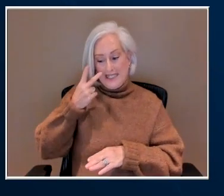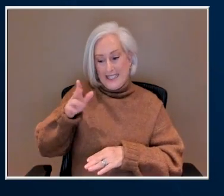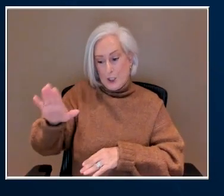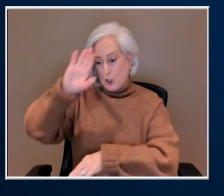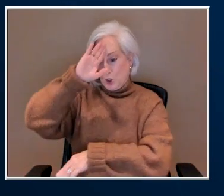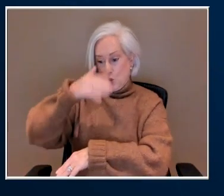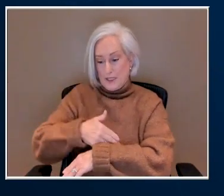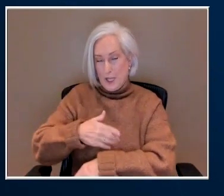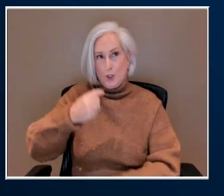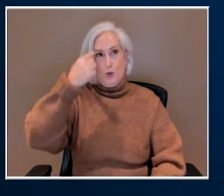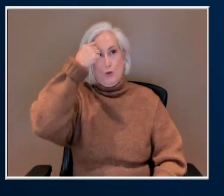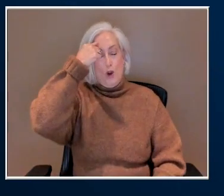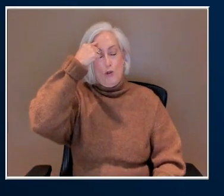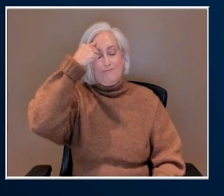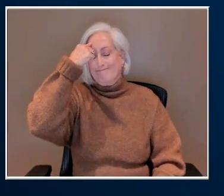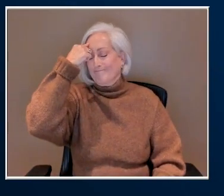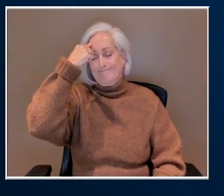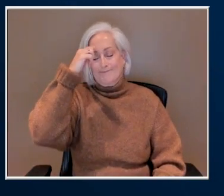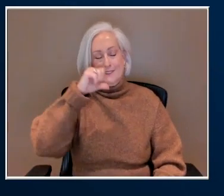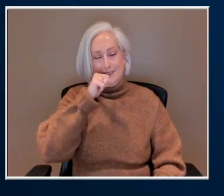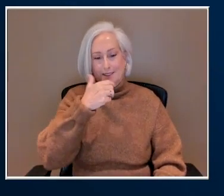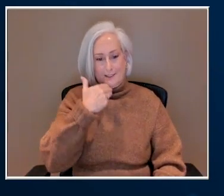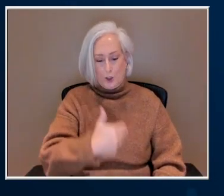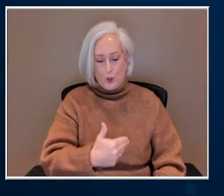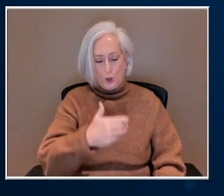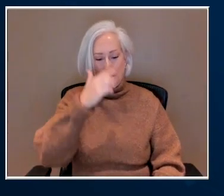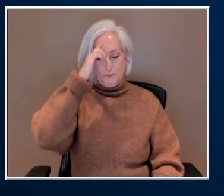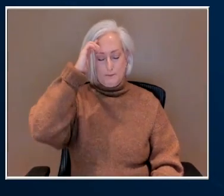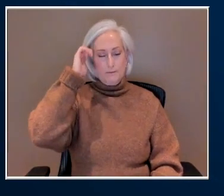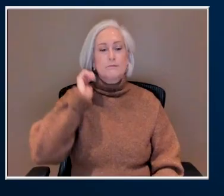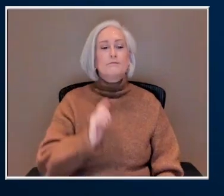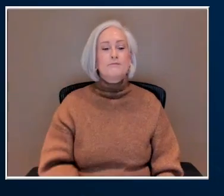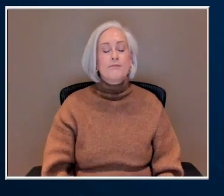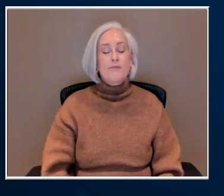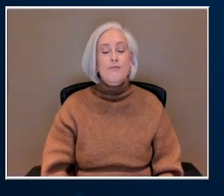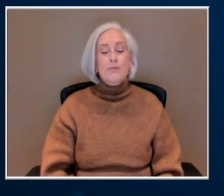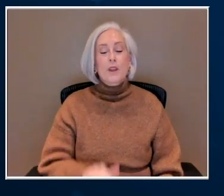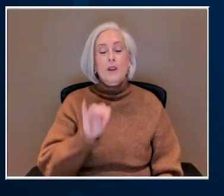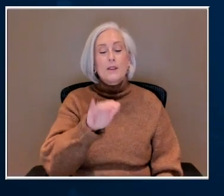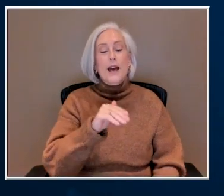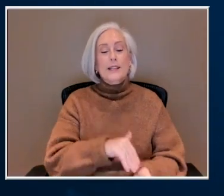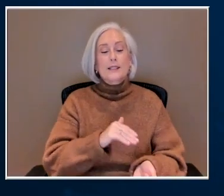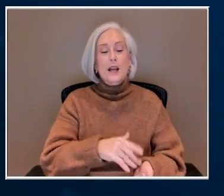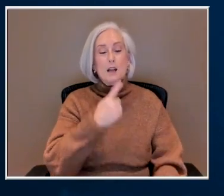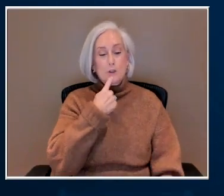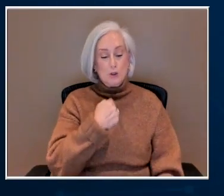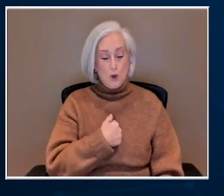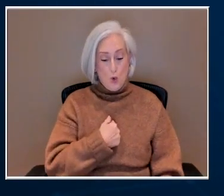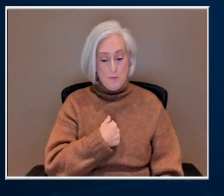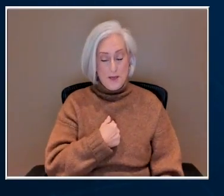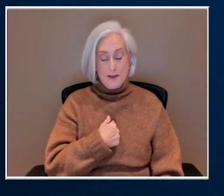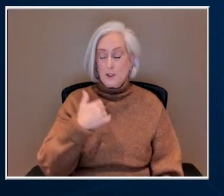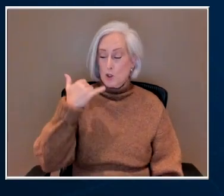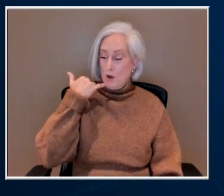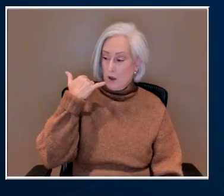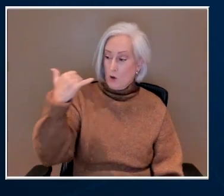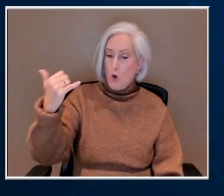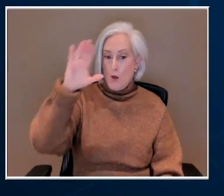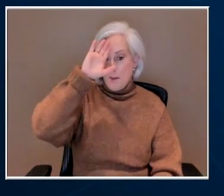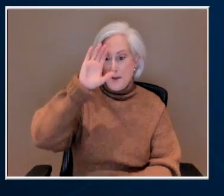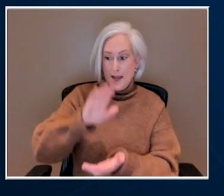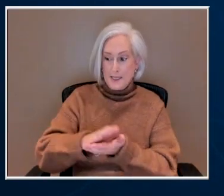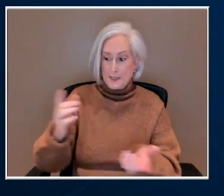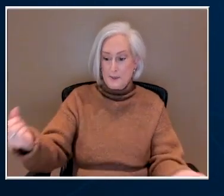me at that point in time that this was something. They told me, and I went and called my husband to have him come down so we could talk to